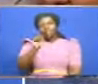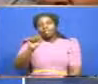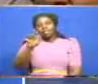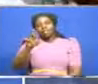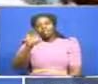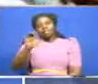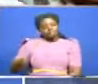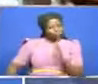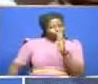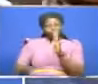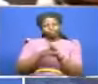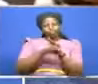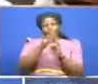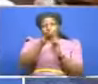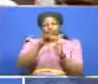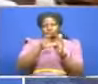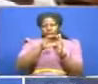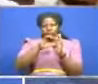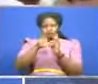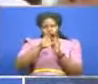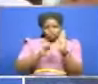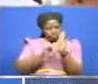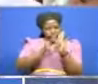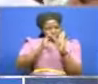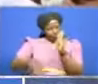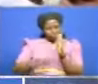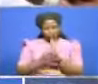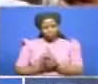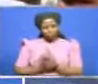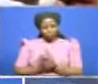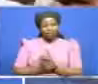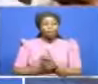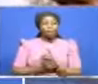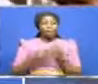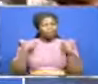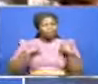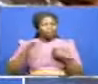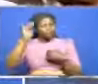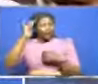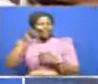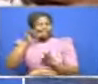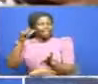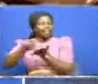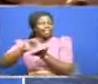kwenye katiba. Nimesikia hiyo barua imeandikwa, lakini ni mzito sana kubeba.